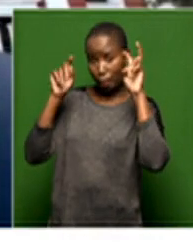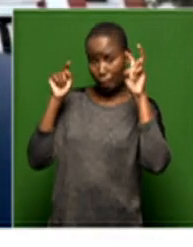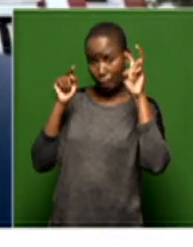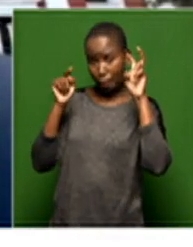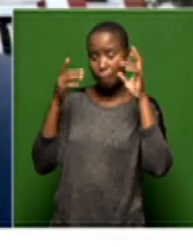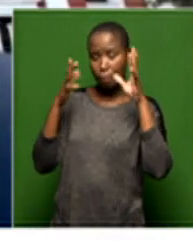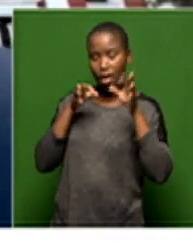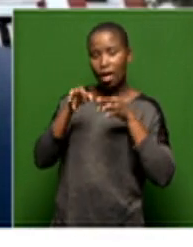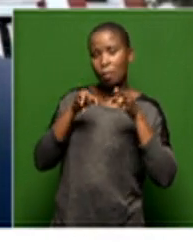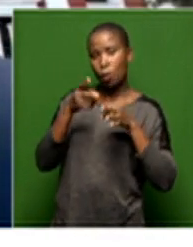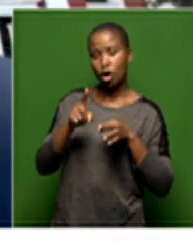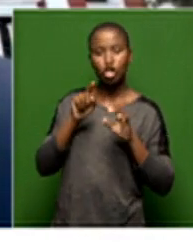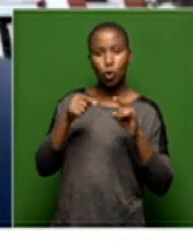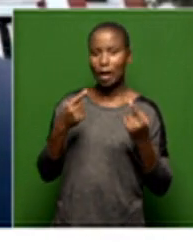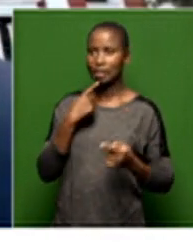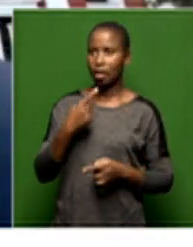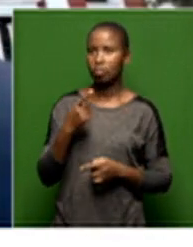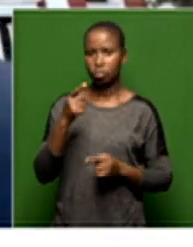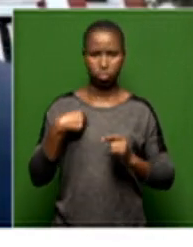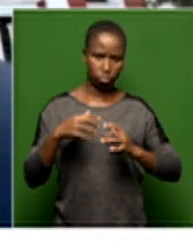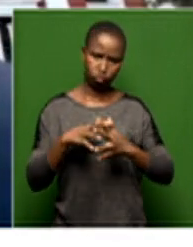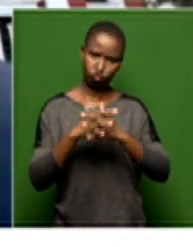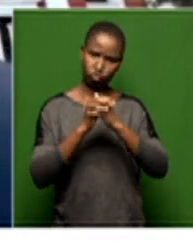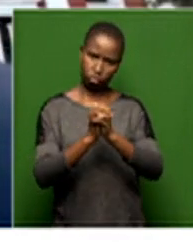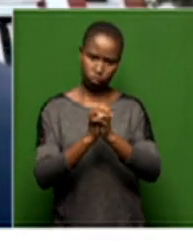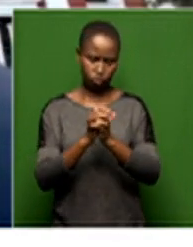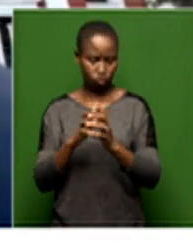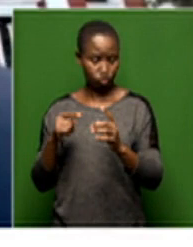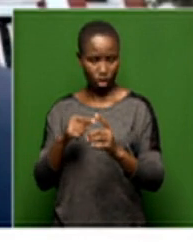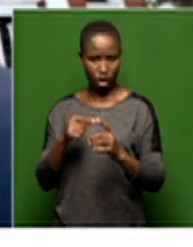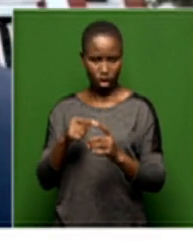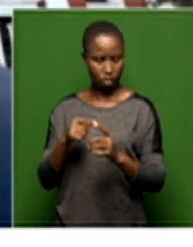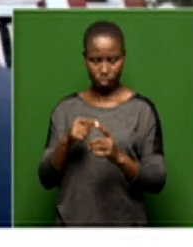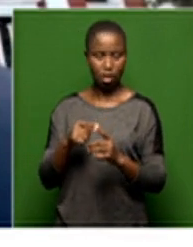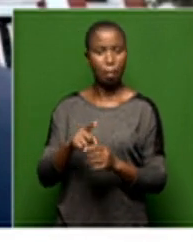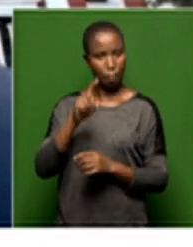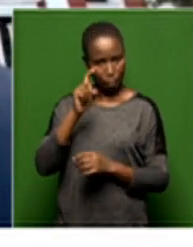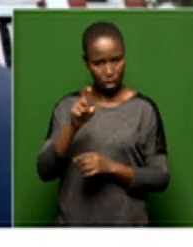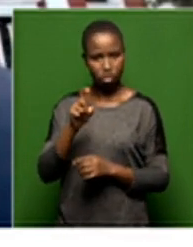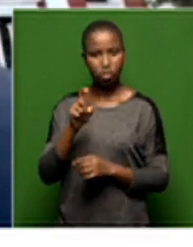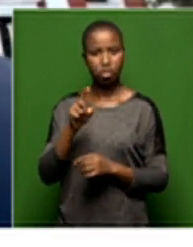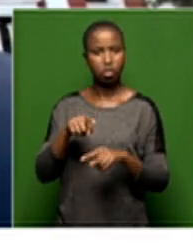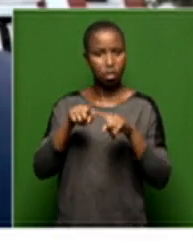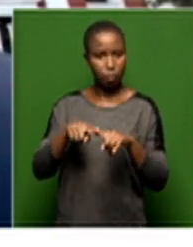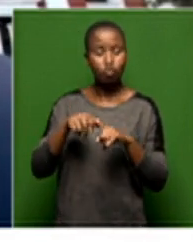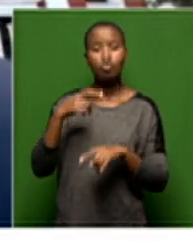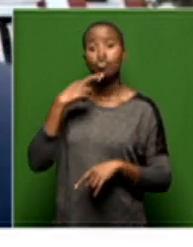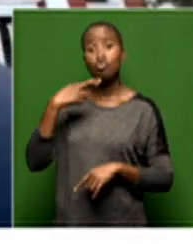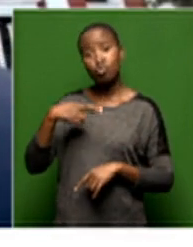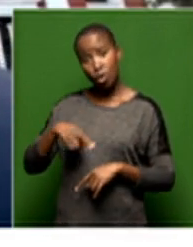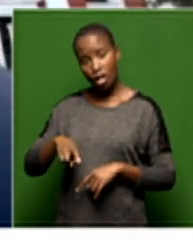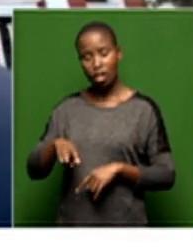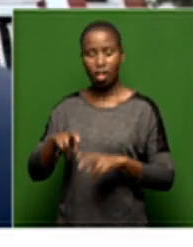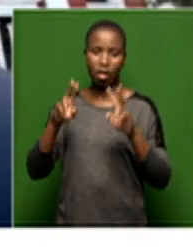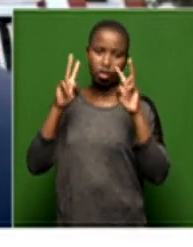explains that you can't talk of reconciliation in abstract. It has to be based on real issues,